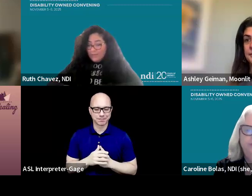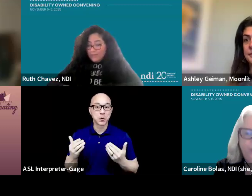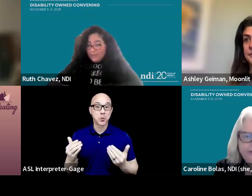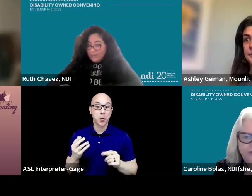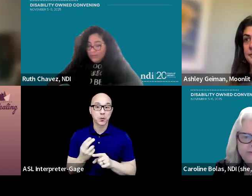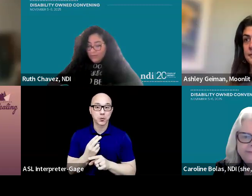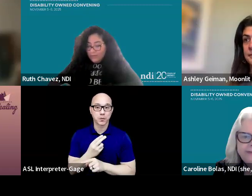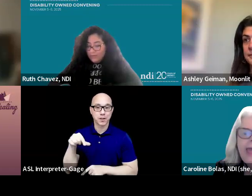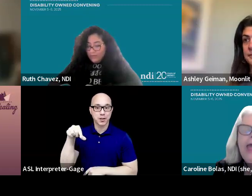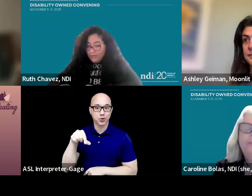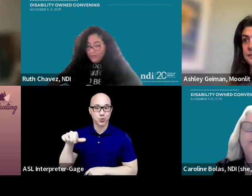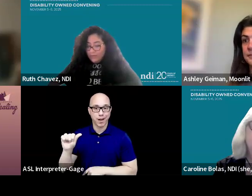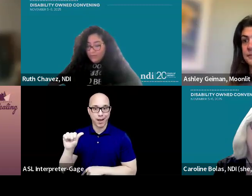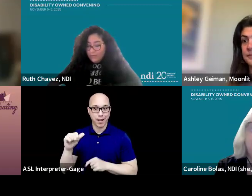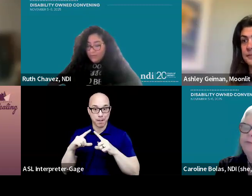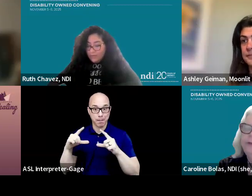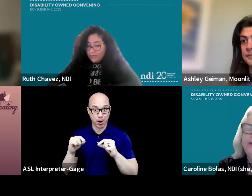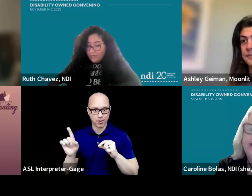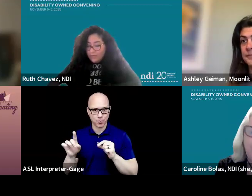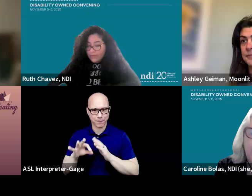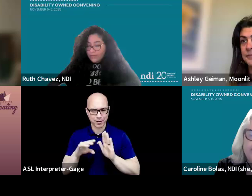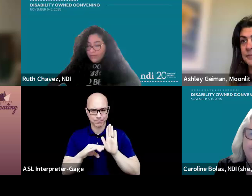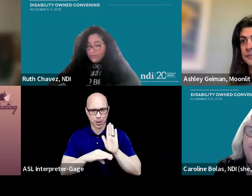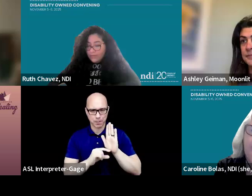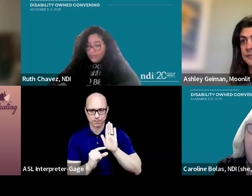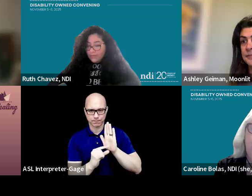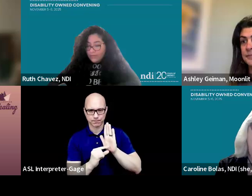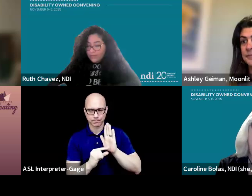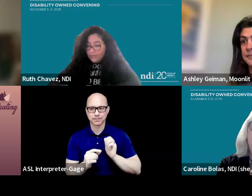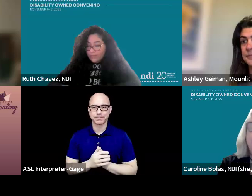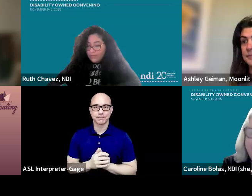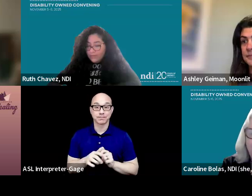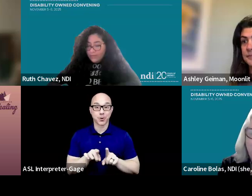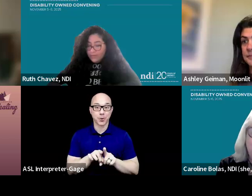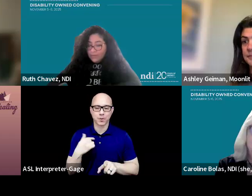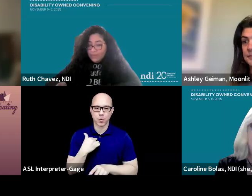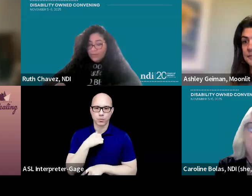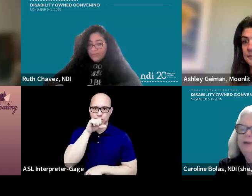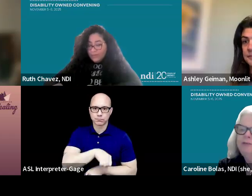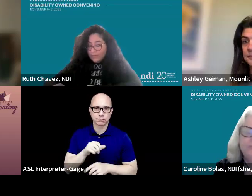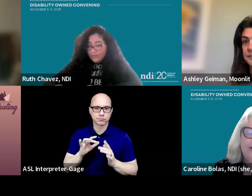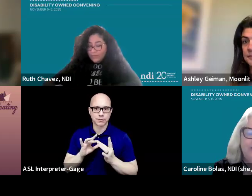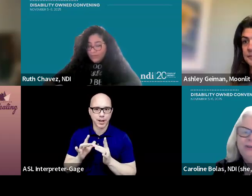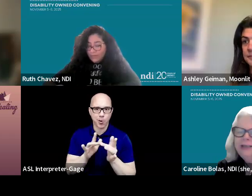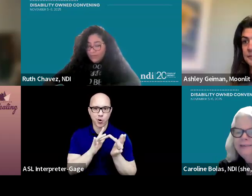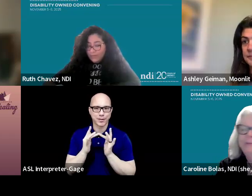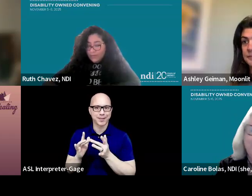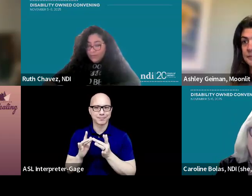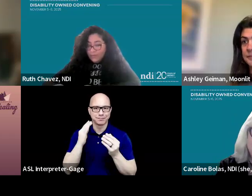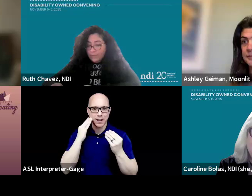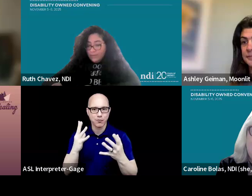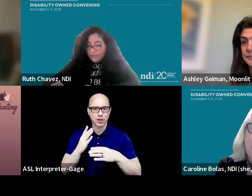Q&A box for your questions. And we also love the networking that's been going on, the connections, the sharing of